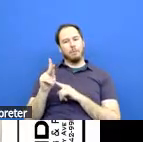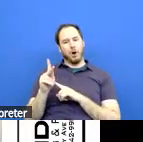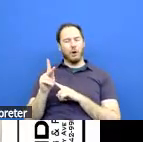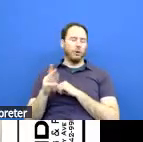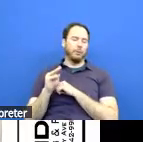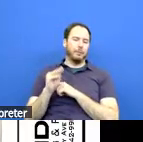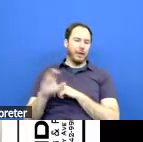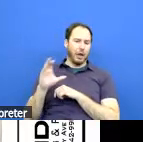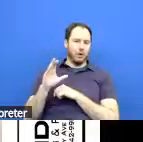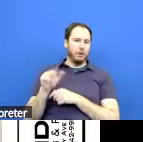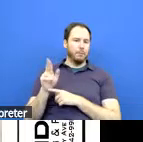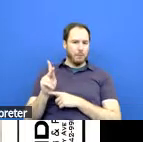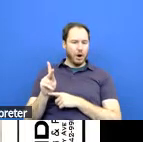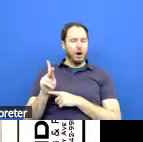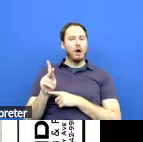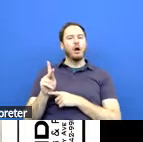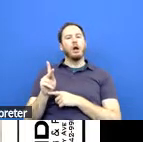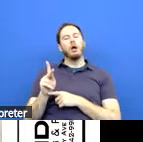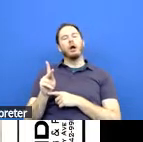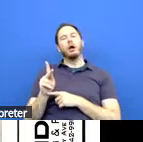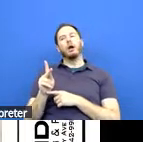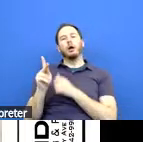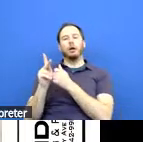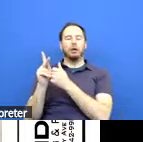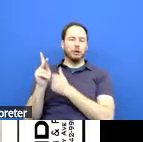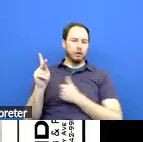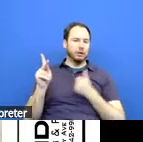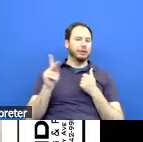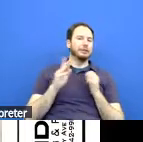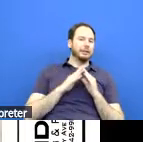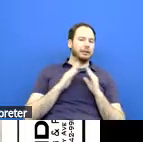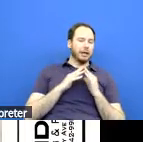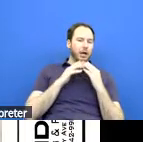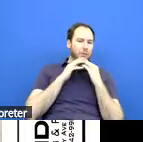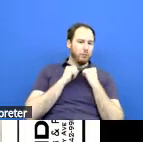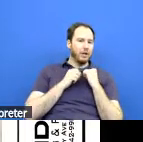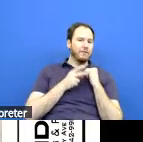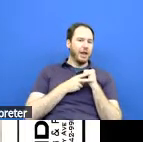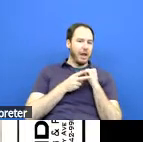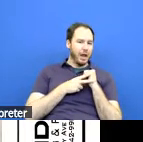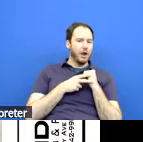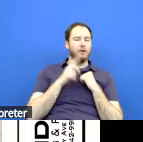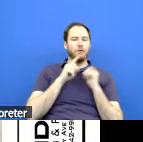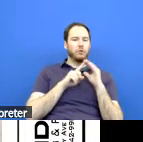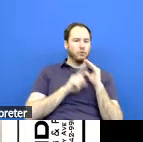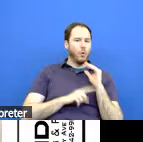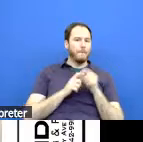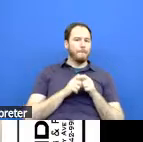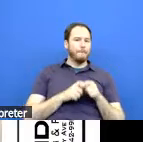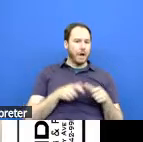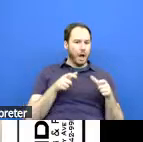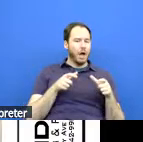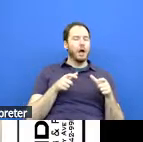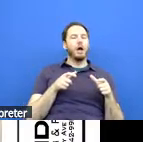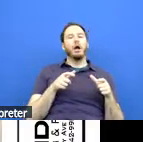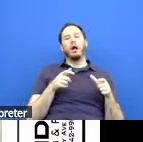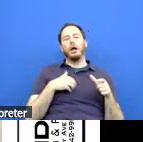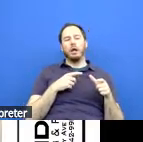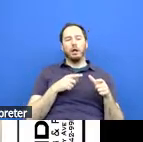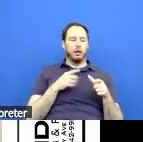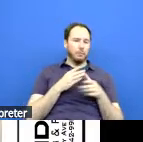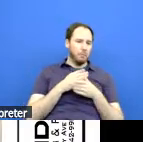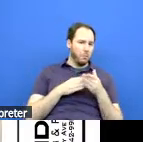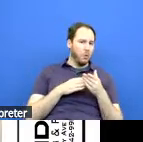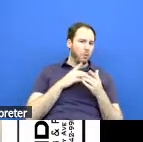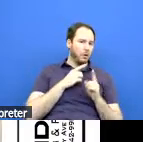park. There's a portion of it that becomes a town preservation area, which is where all the storm pond and other stuff is. There's a portion of it that was going to